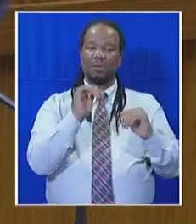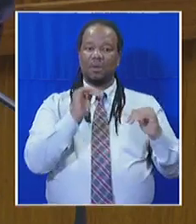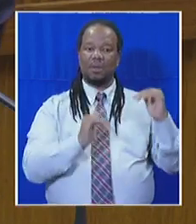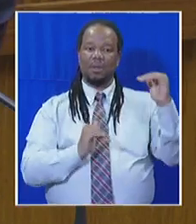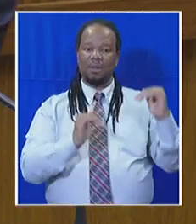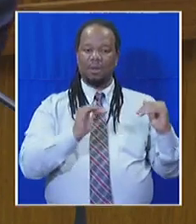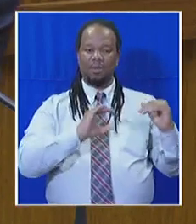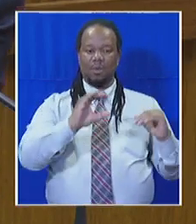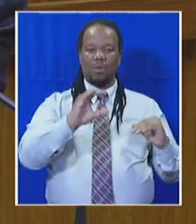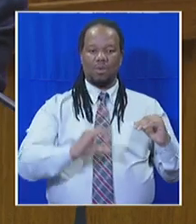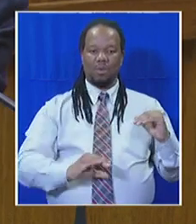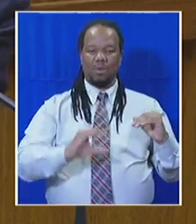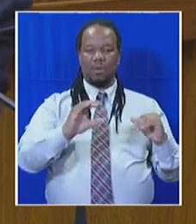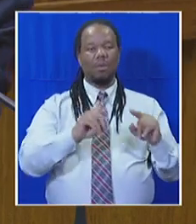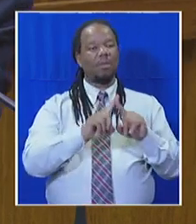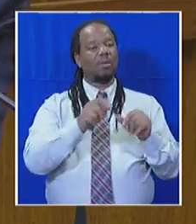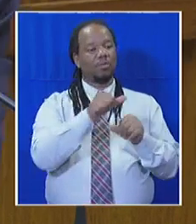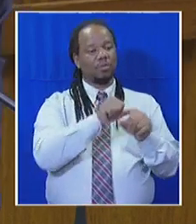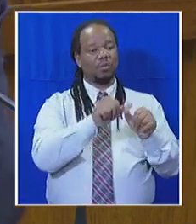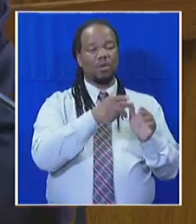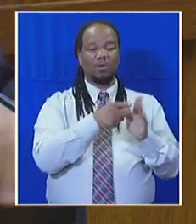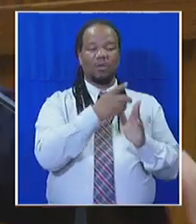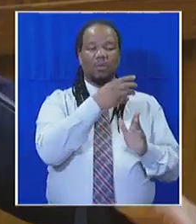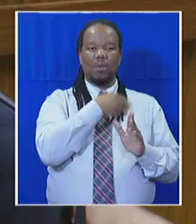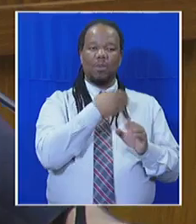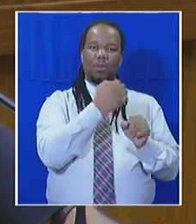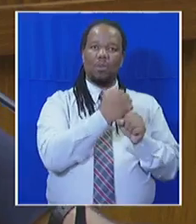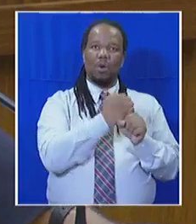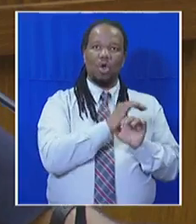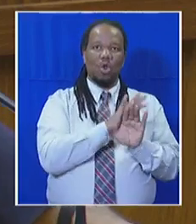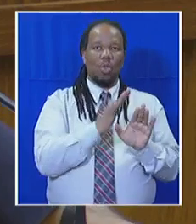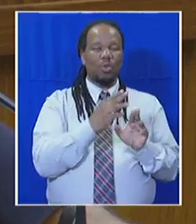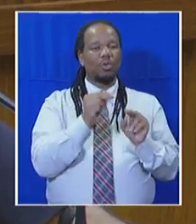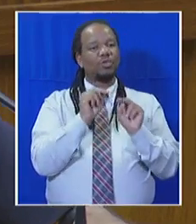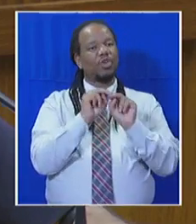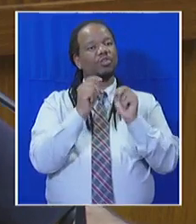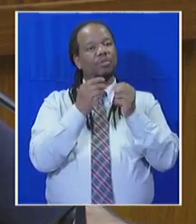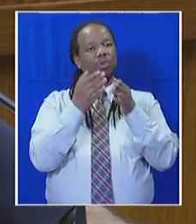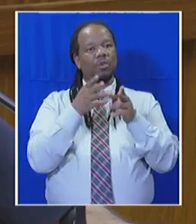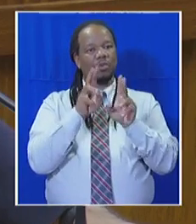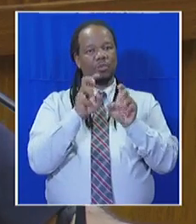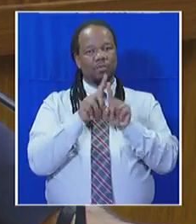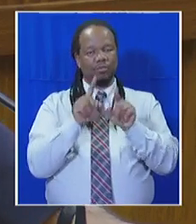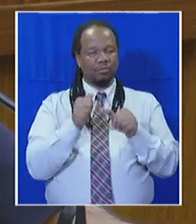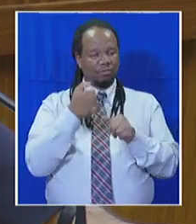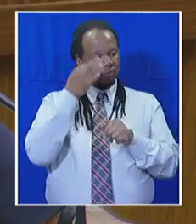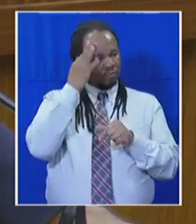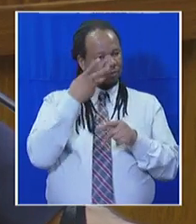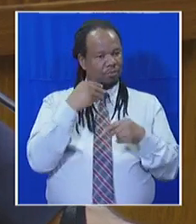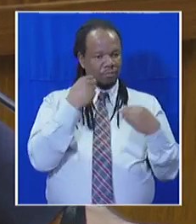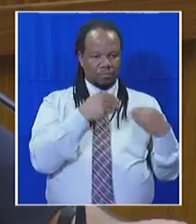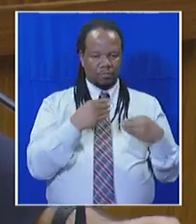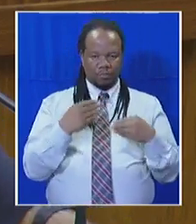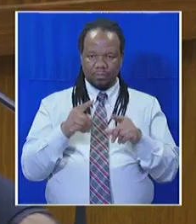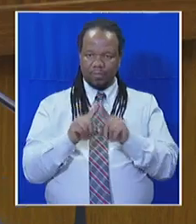to work with the Minister of Social Development. We're not saying it's a Treasury matter alone. Government as a whole needs to preoccupy itself with this. But what we were struck about,